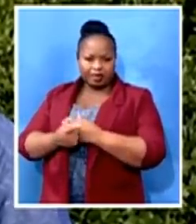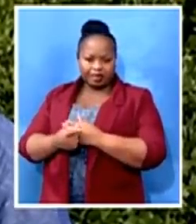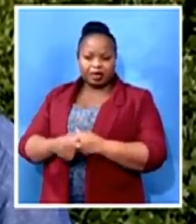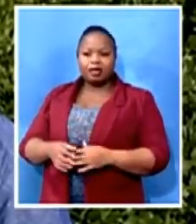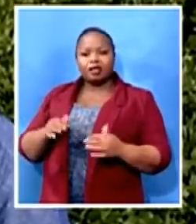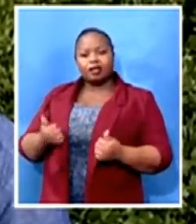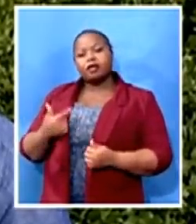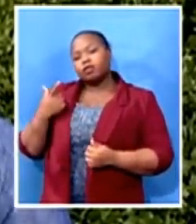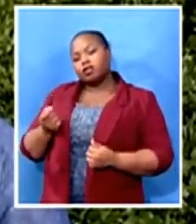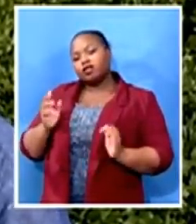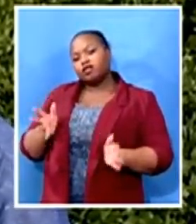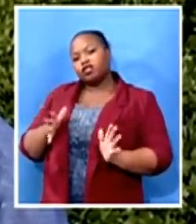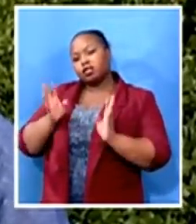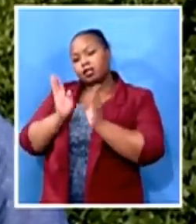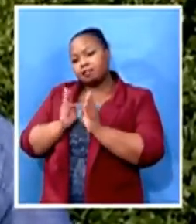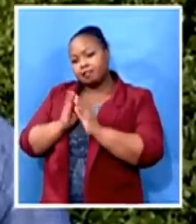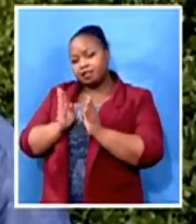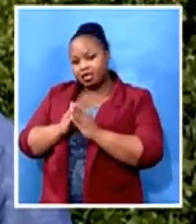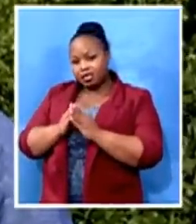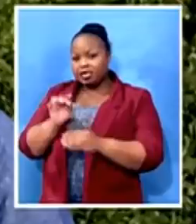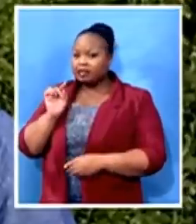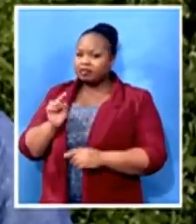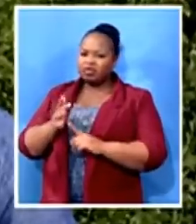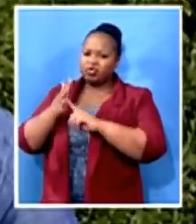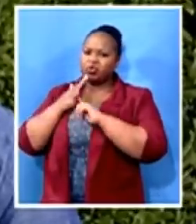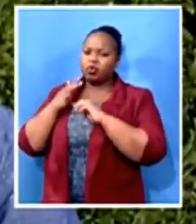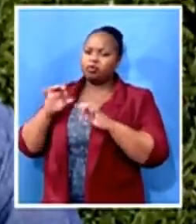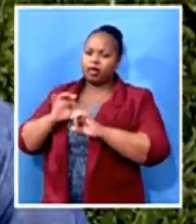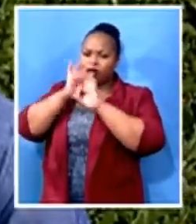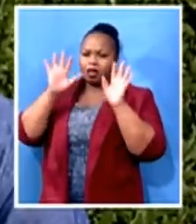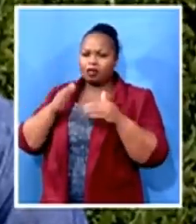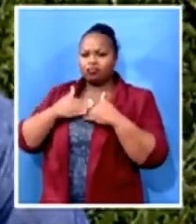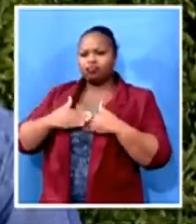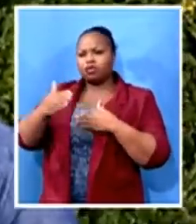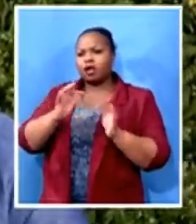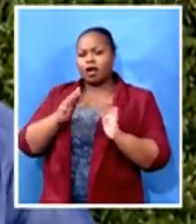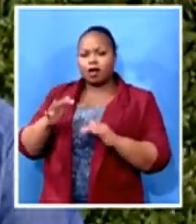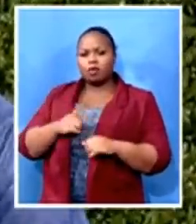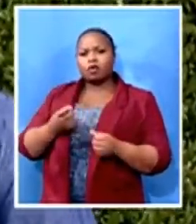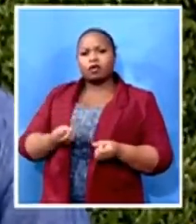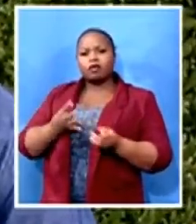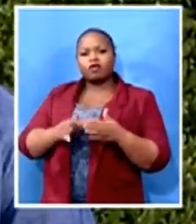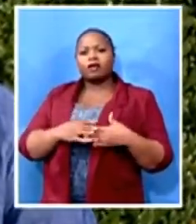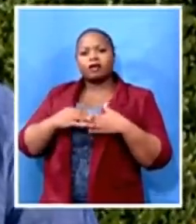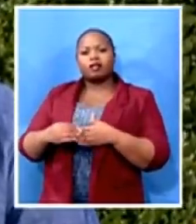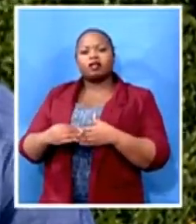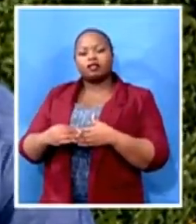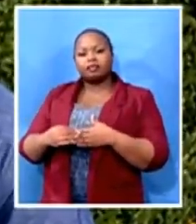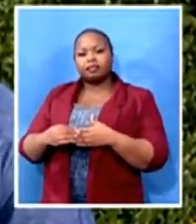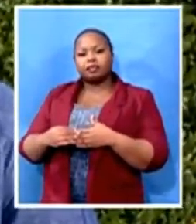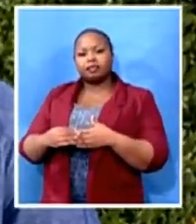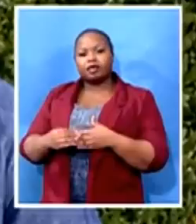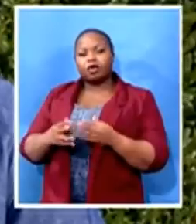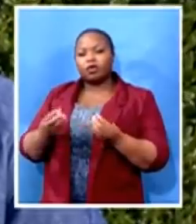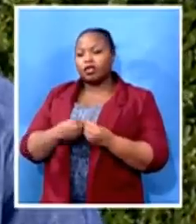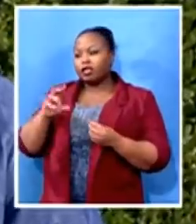actually showed a very clear way forward. We were just providing leadership, and with all the DGs and HODs